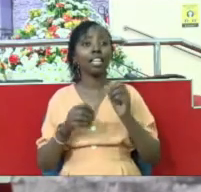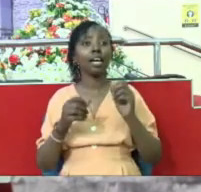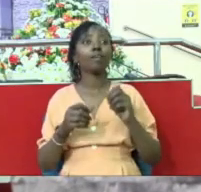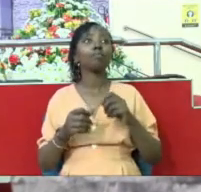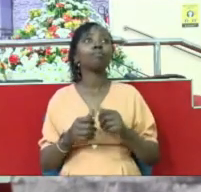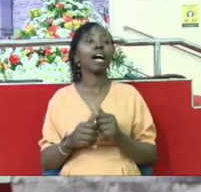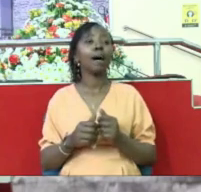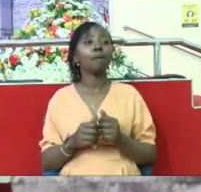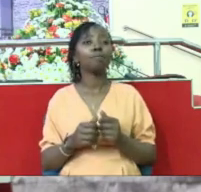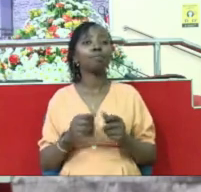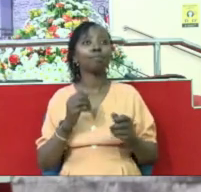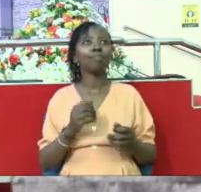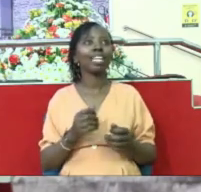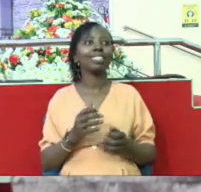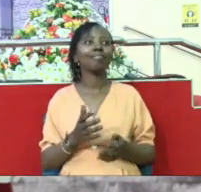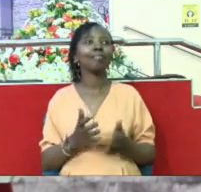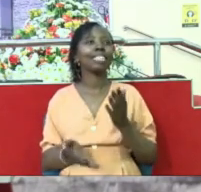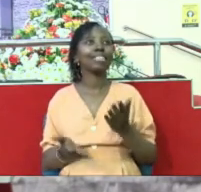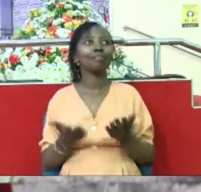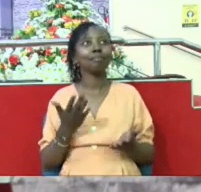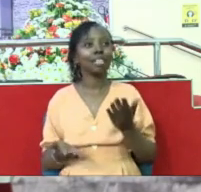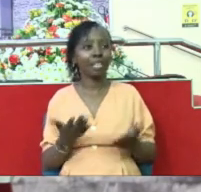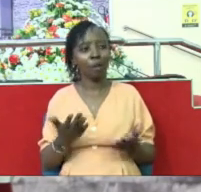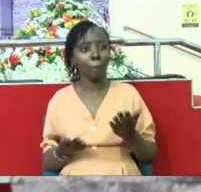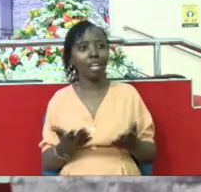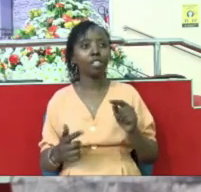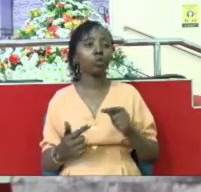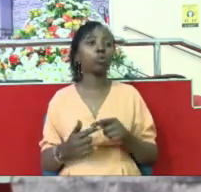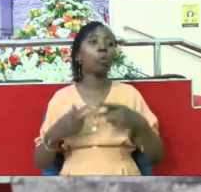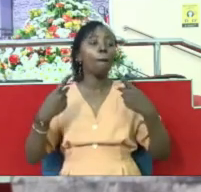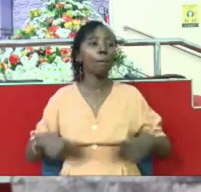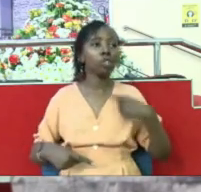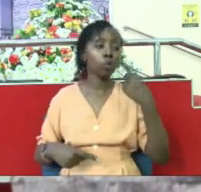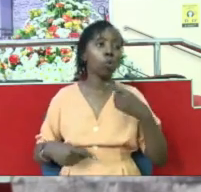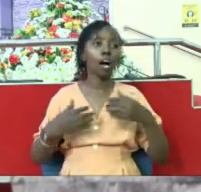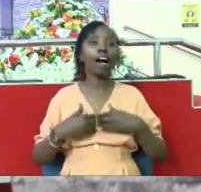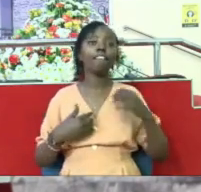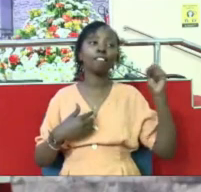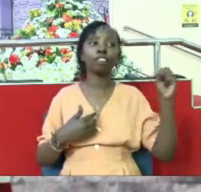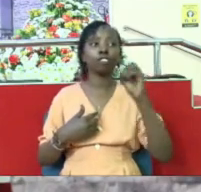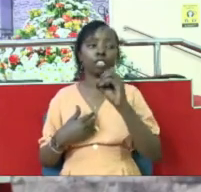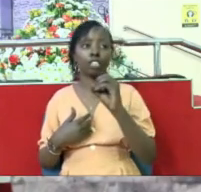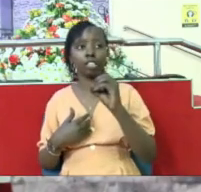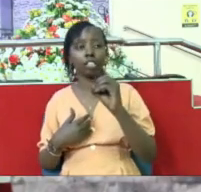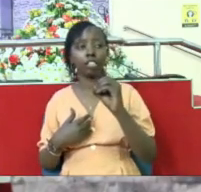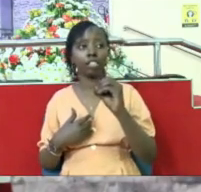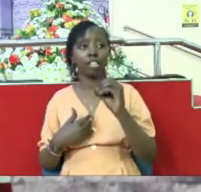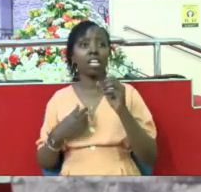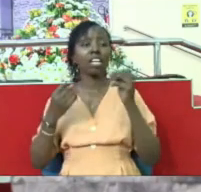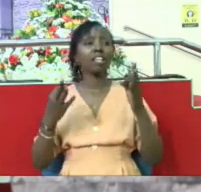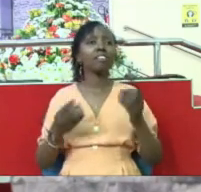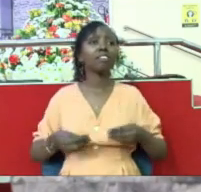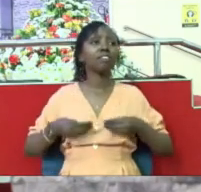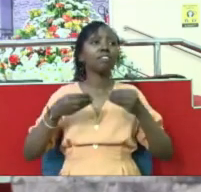belittle it. Kwa hivyo usikaweze kuidharau. Usihodhie. Usikaichukulie kwa mzaa ama hivi hivi. Ukipatia mama 50.